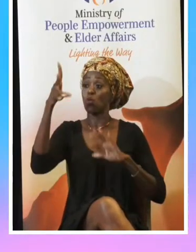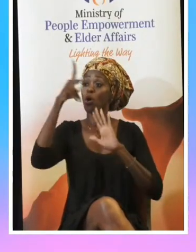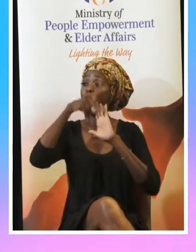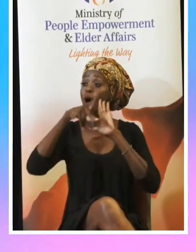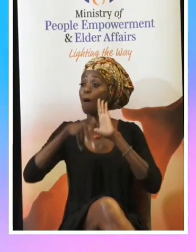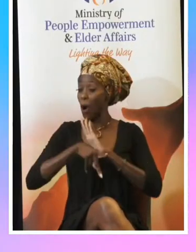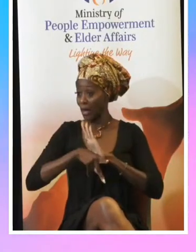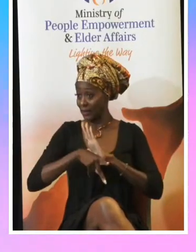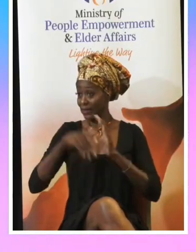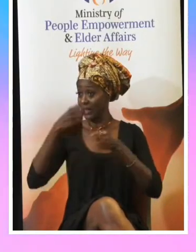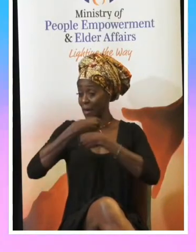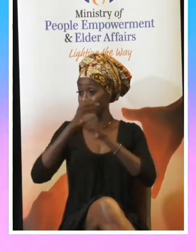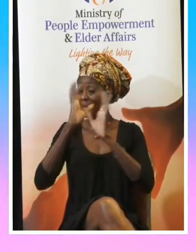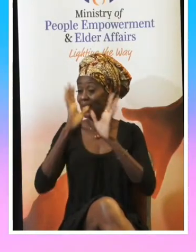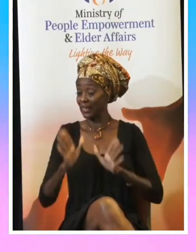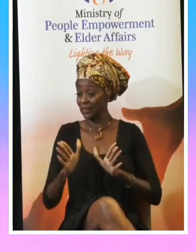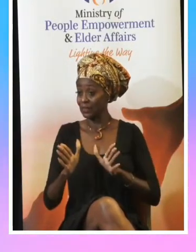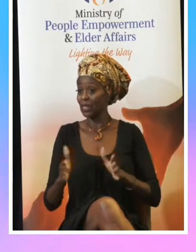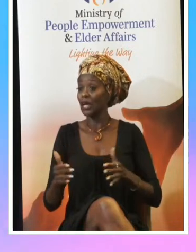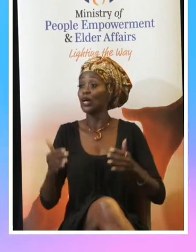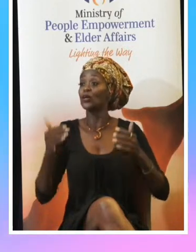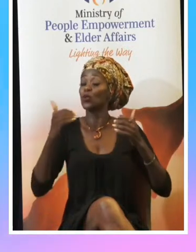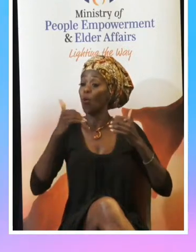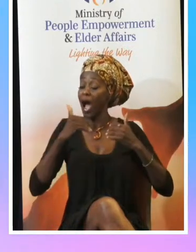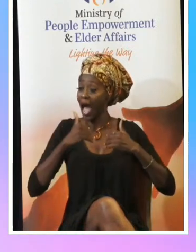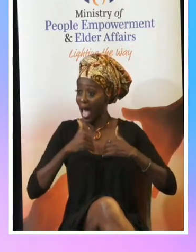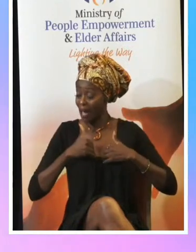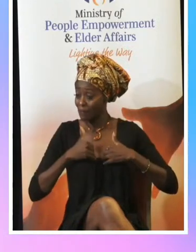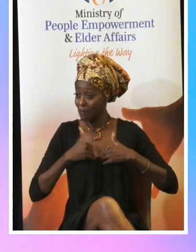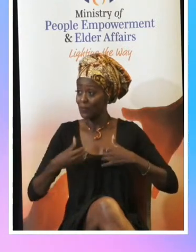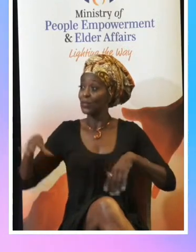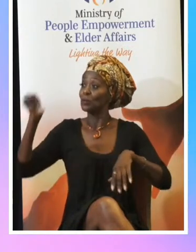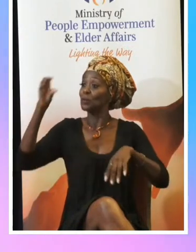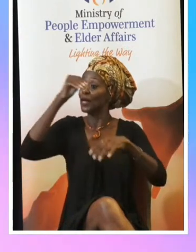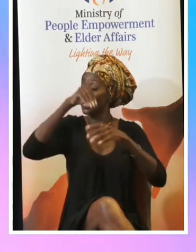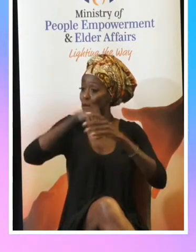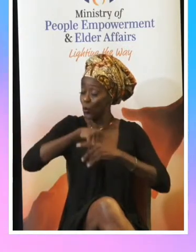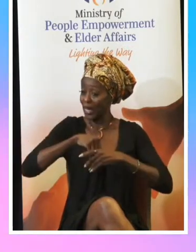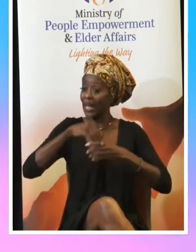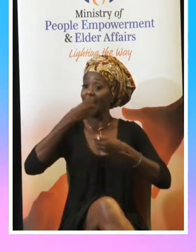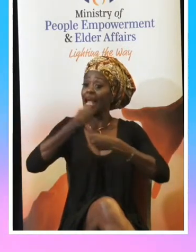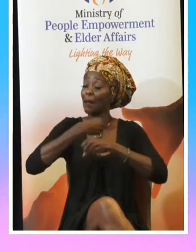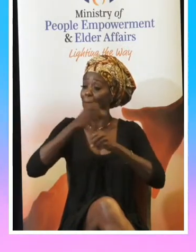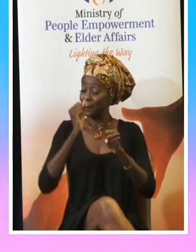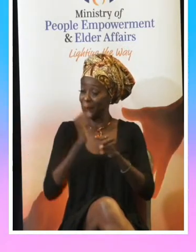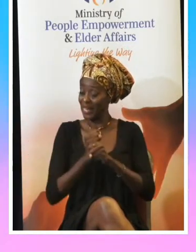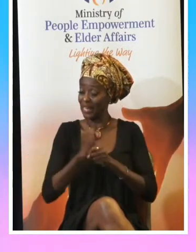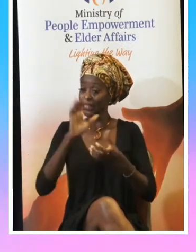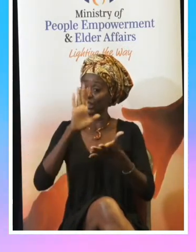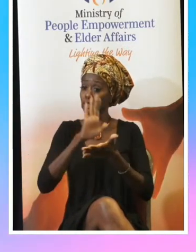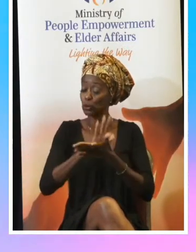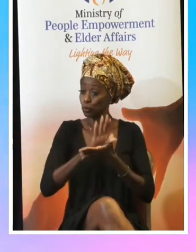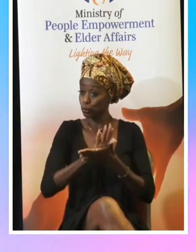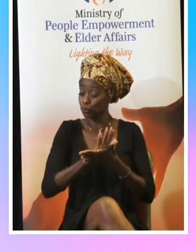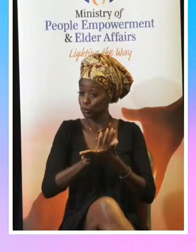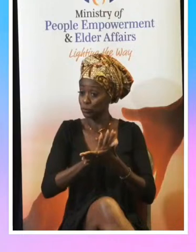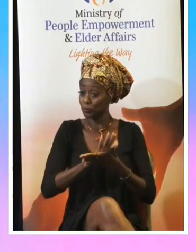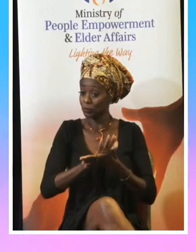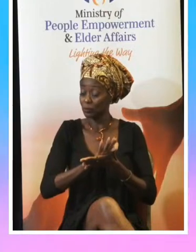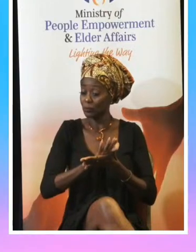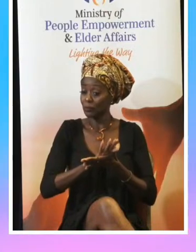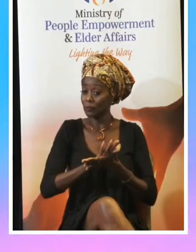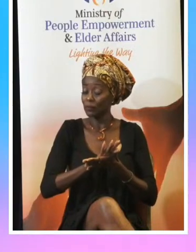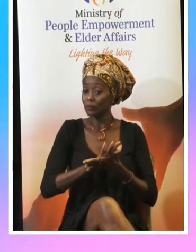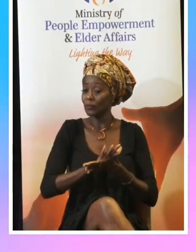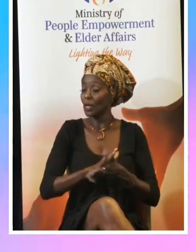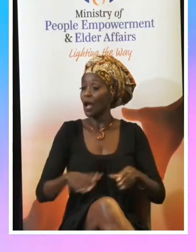policymakers, have to participate in making schools and education facilities